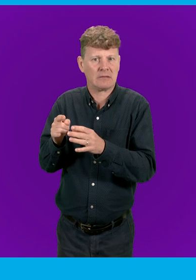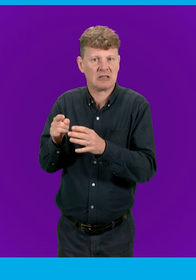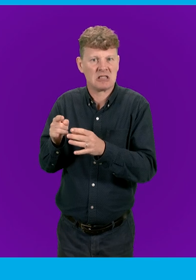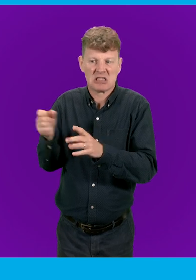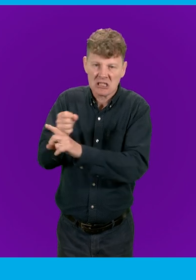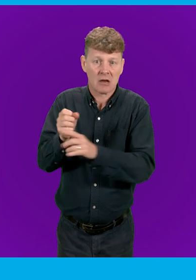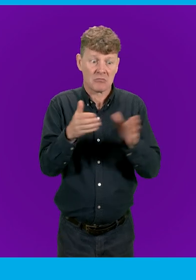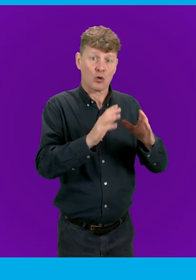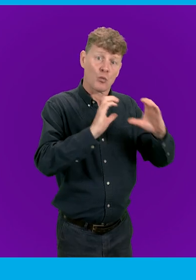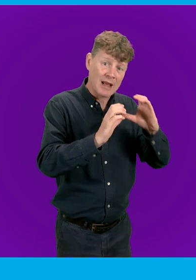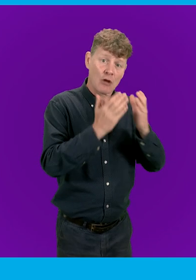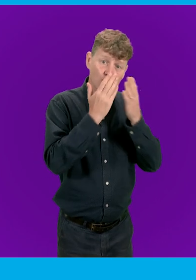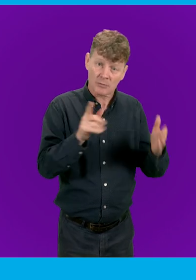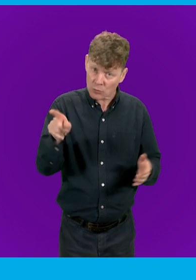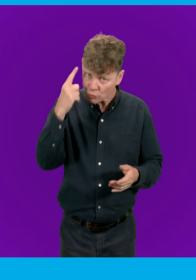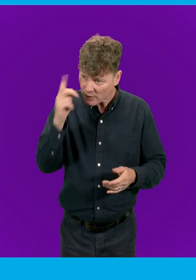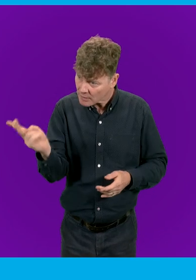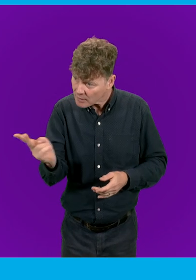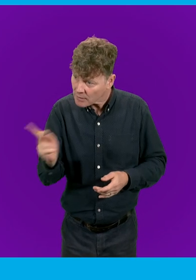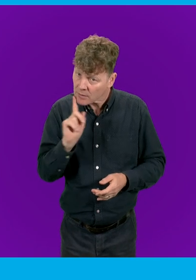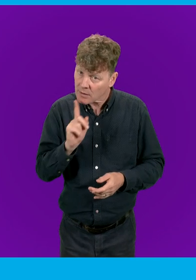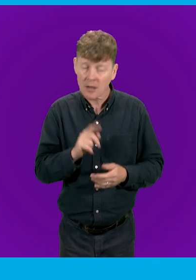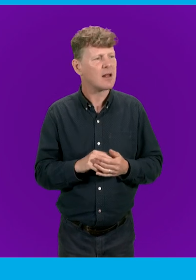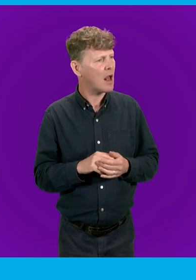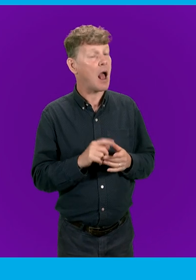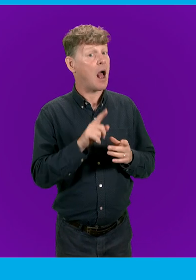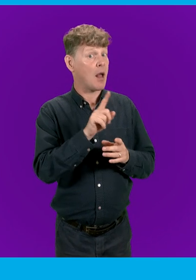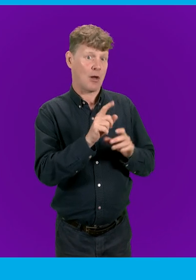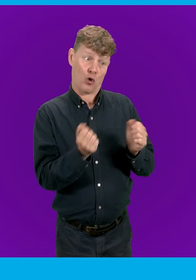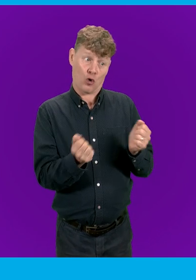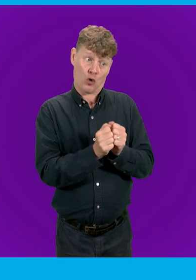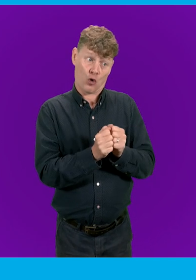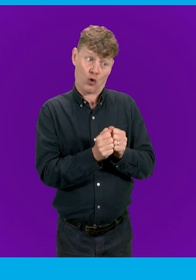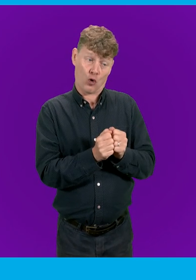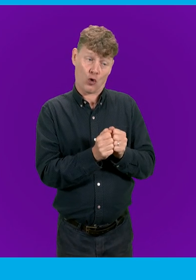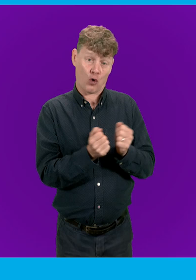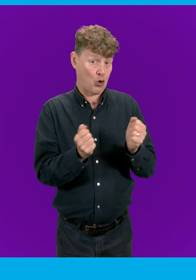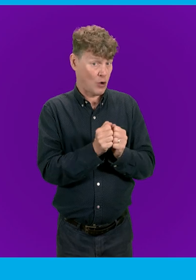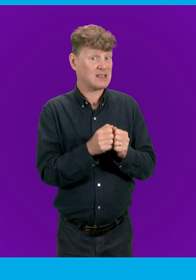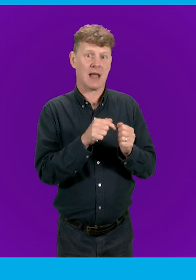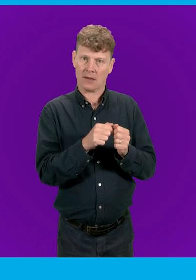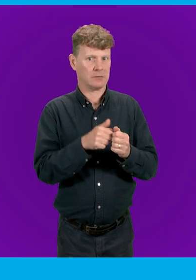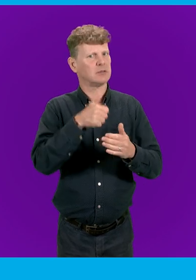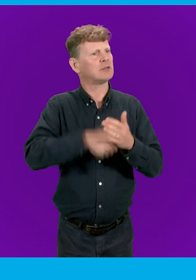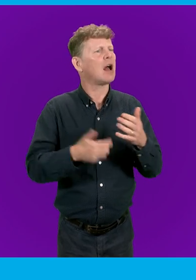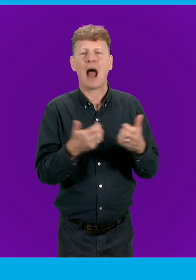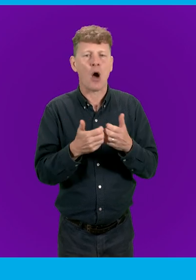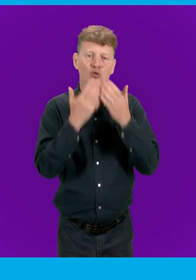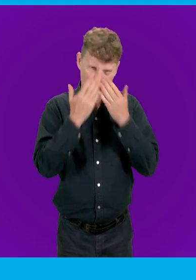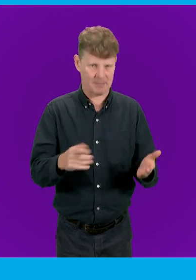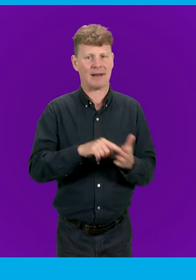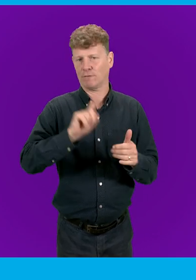respect? I think consent starts with respect. Like, if you're respecting